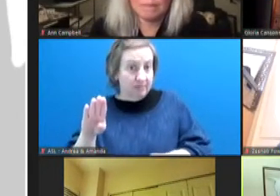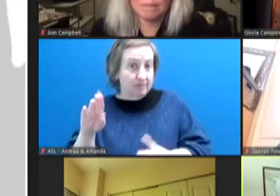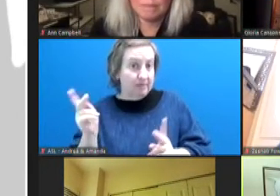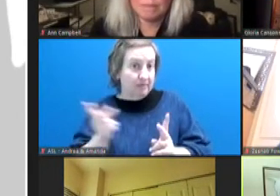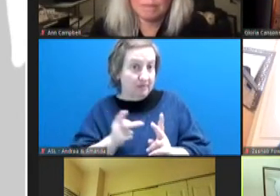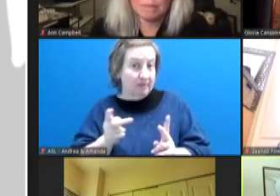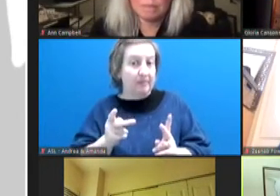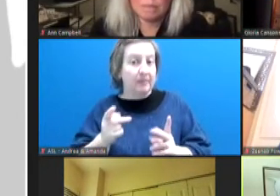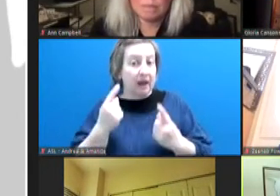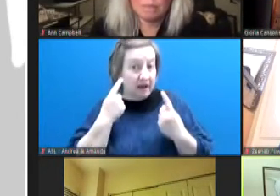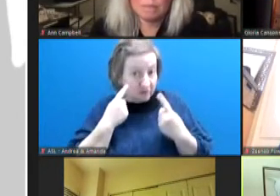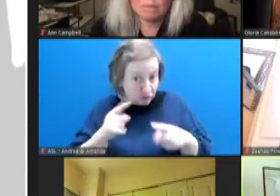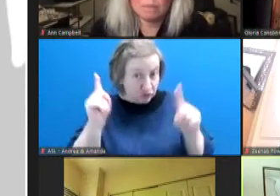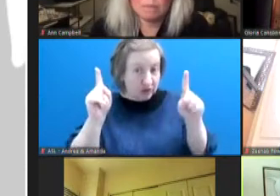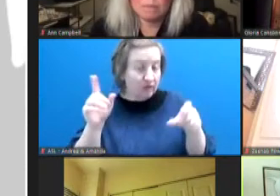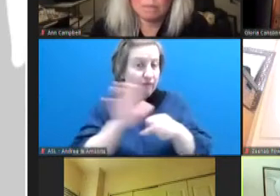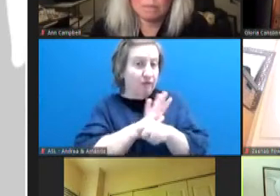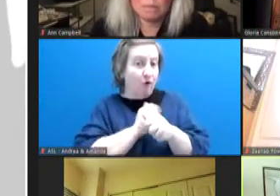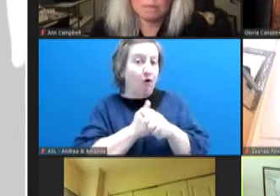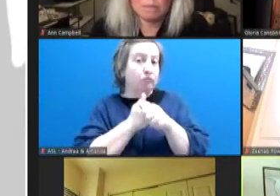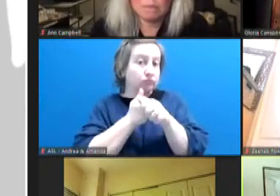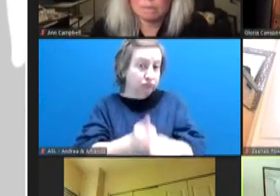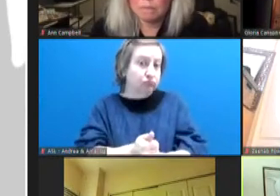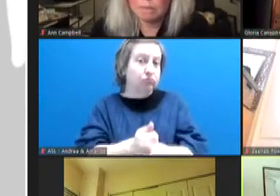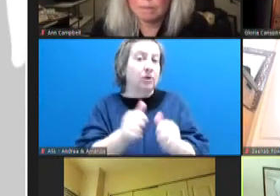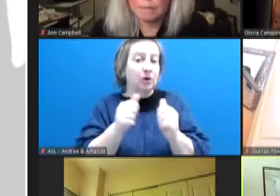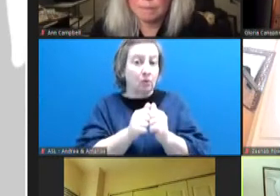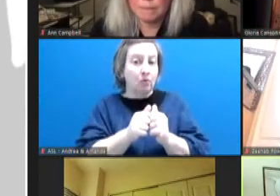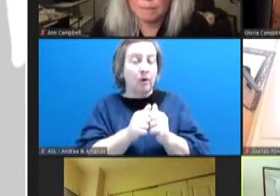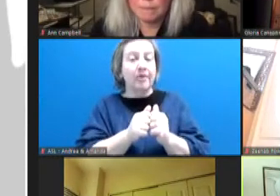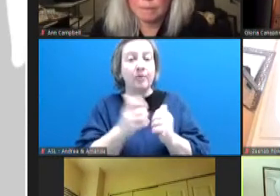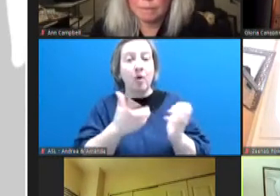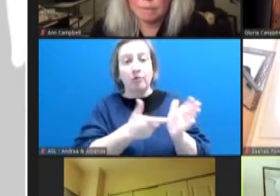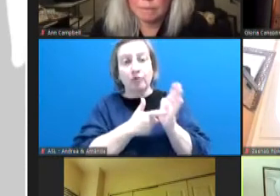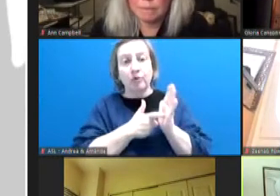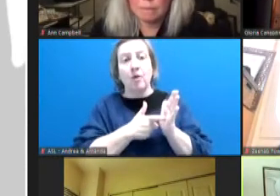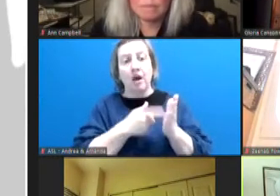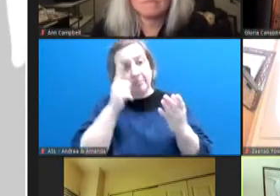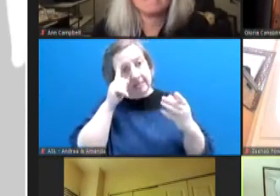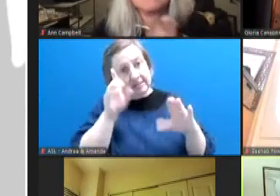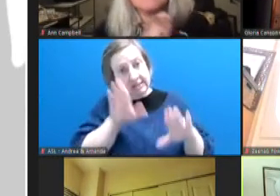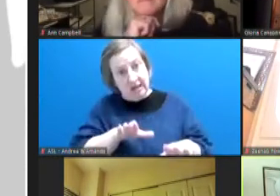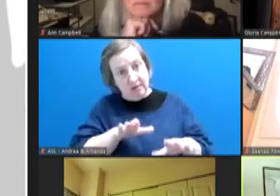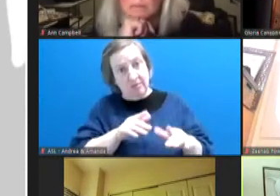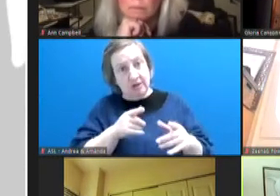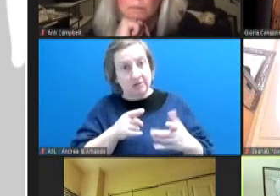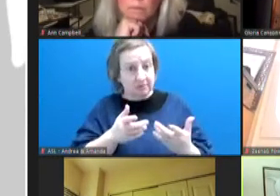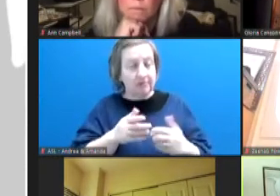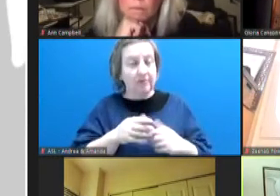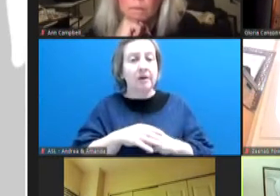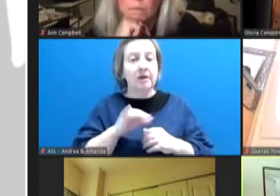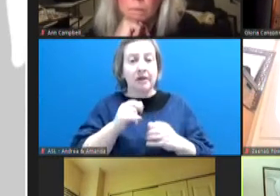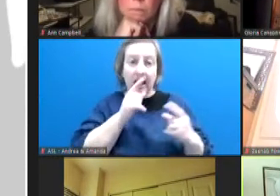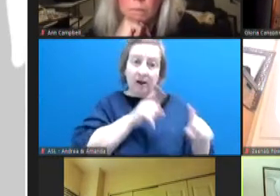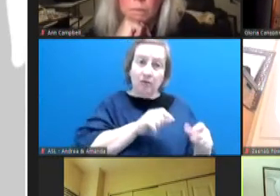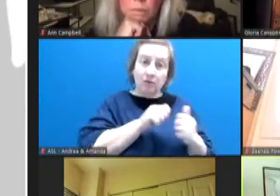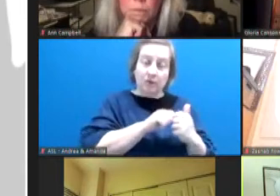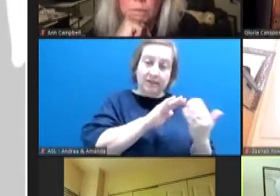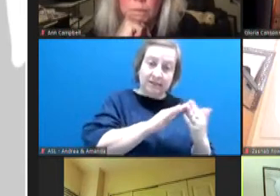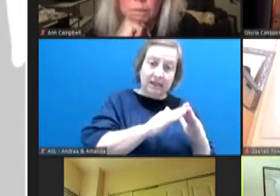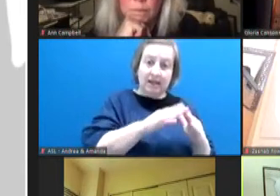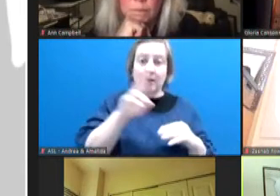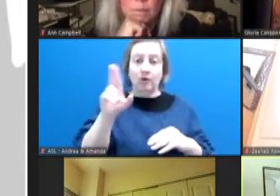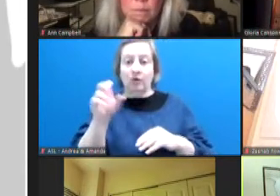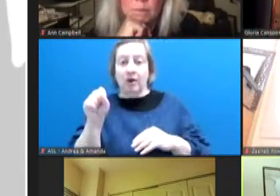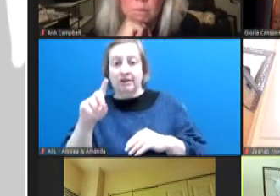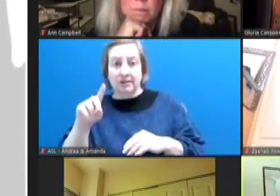have achieved full compliance with the terms of the settlement agreement, the agreement between the city and the United States Department